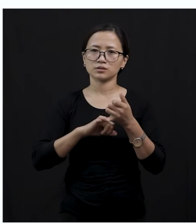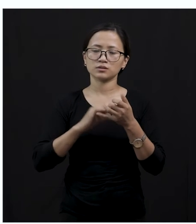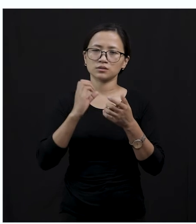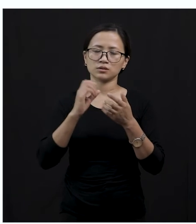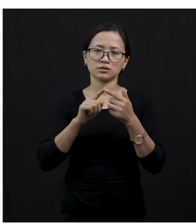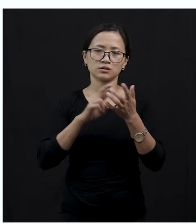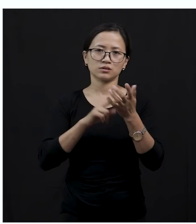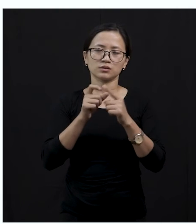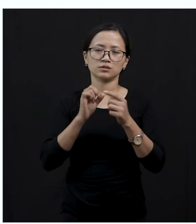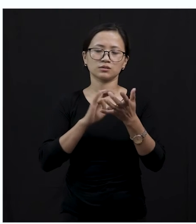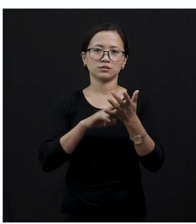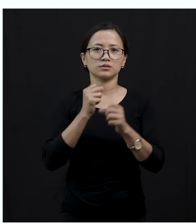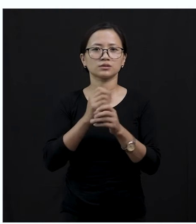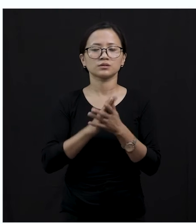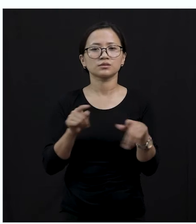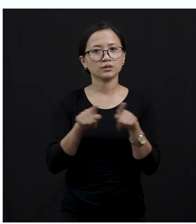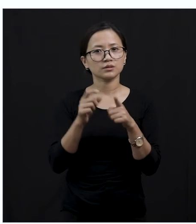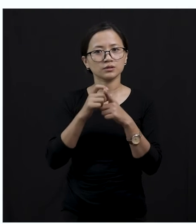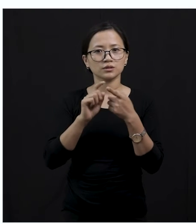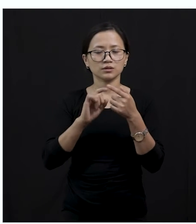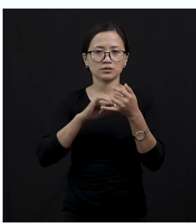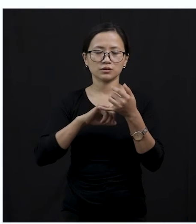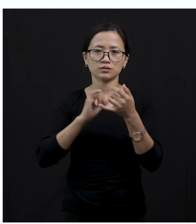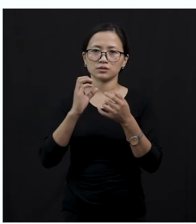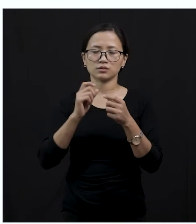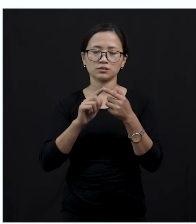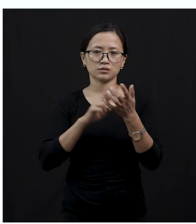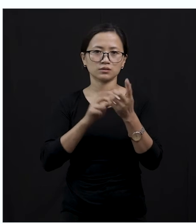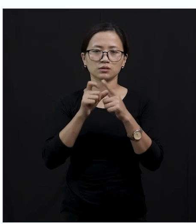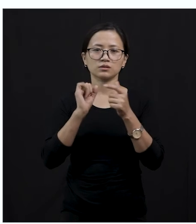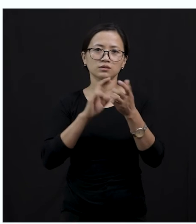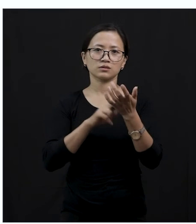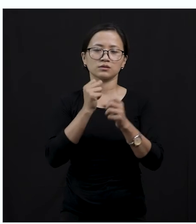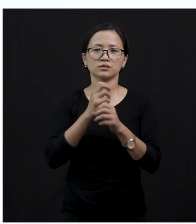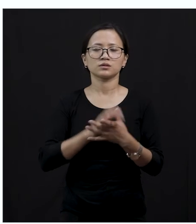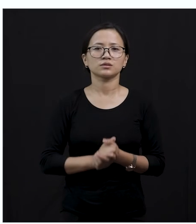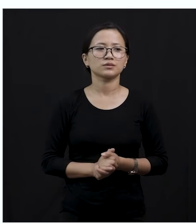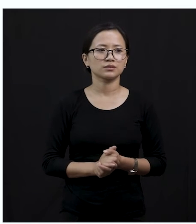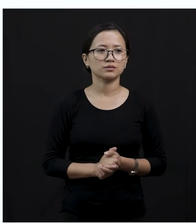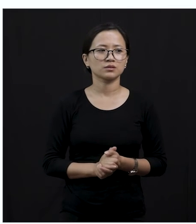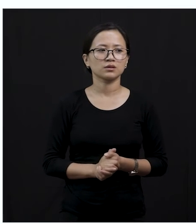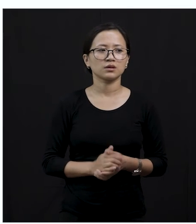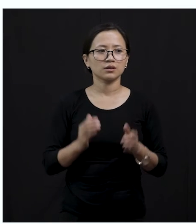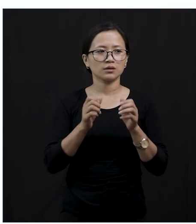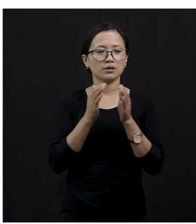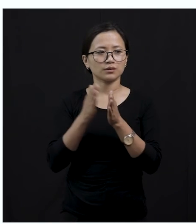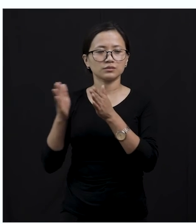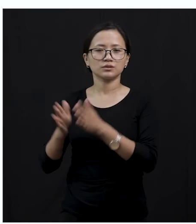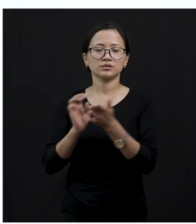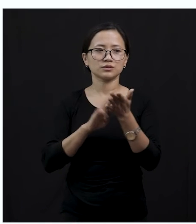exercise. Arrange the numbers in ascending order. So,